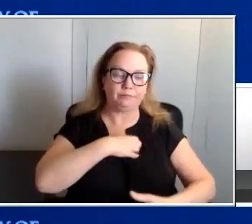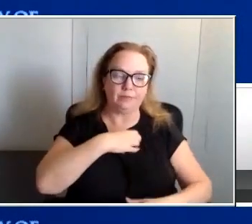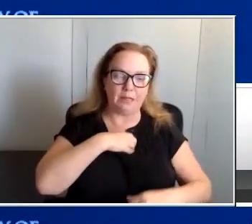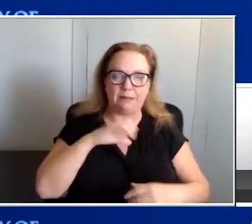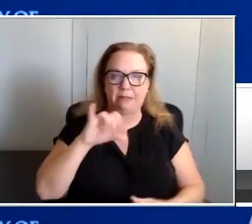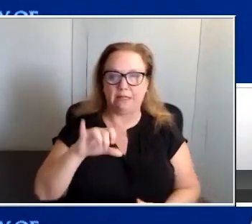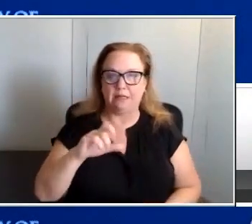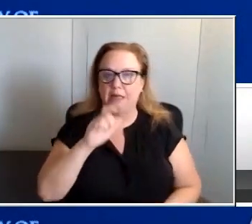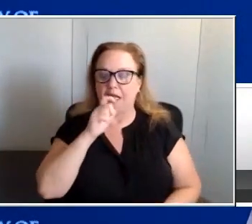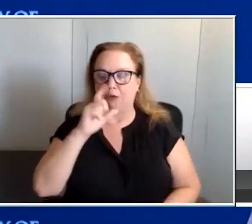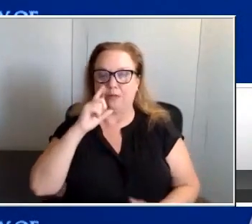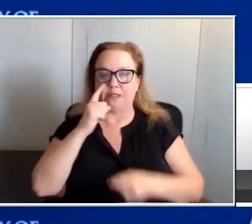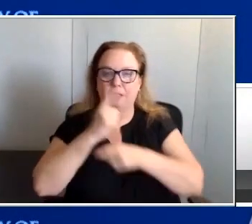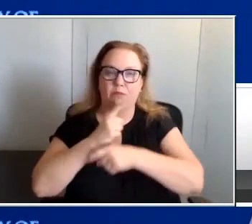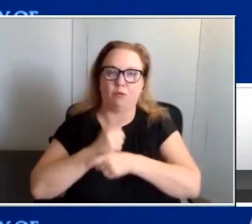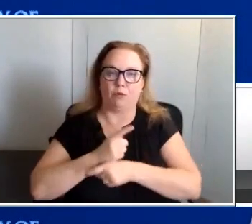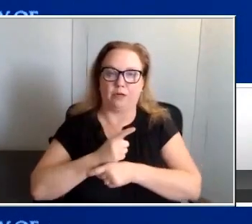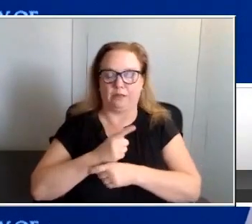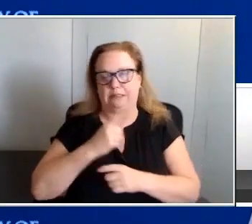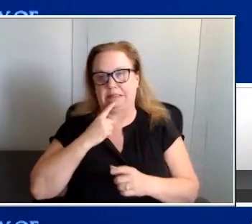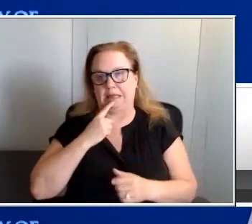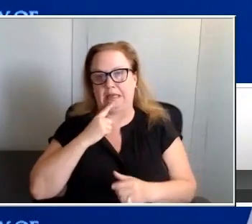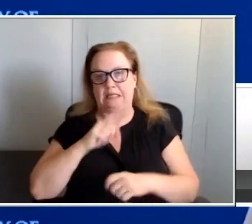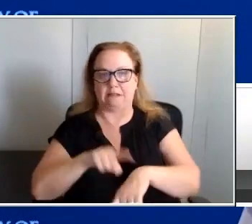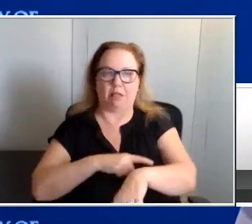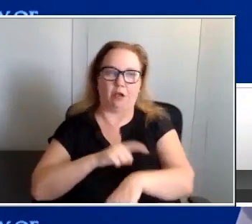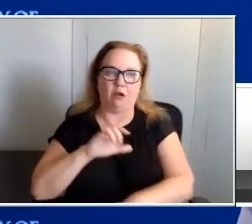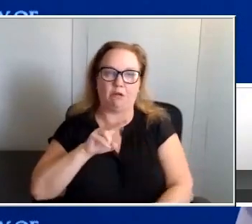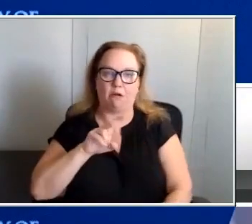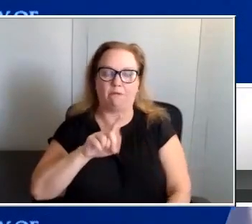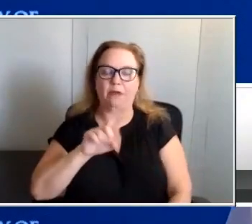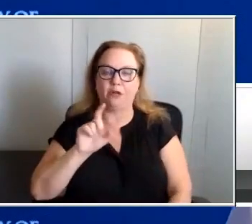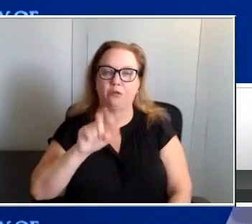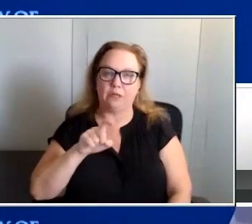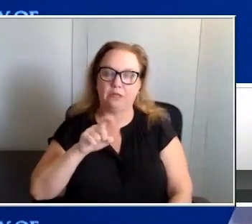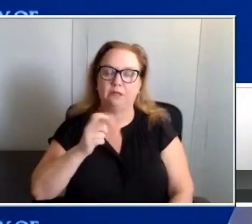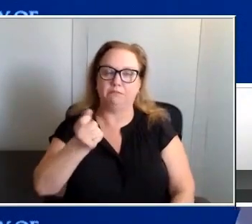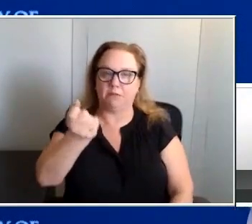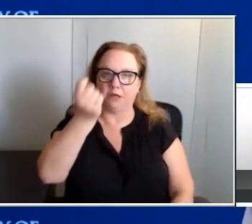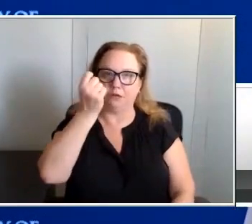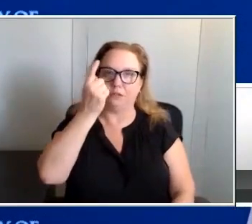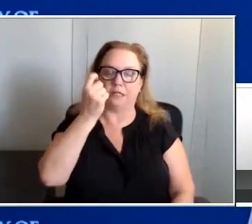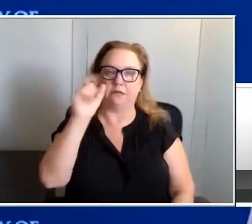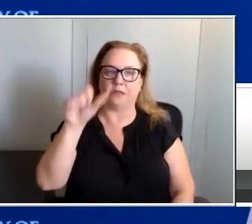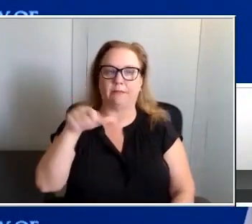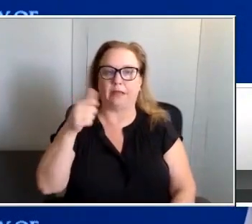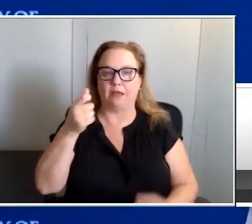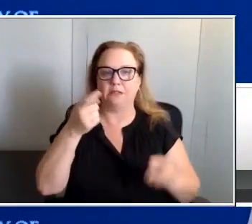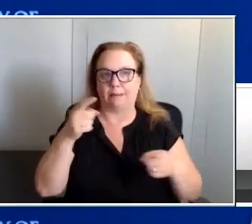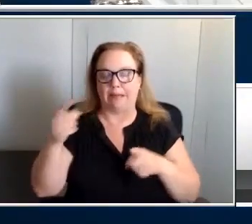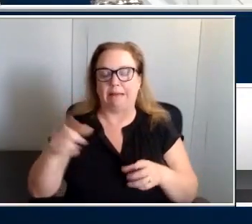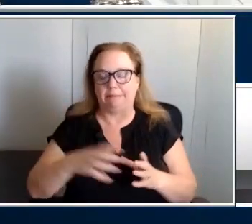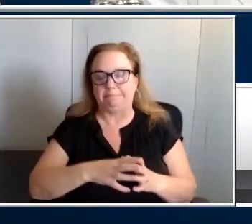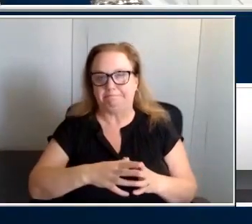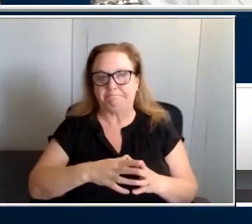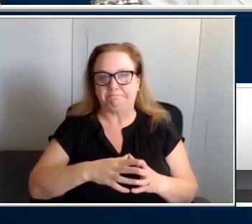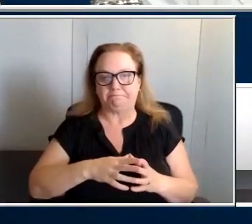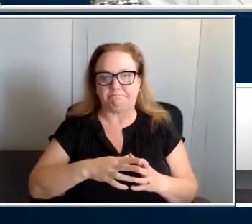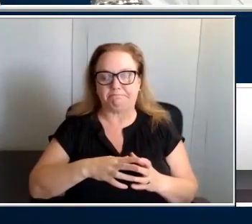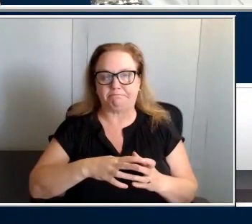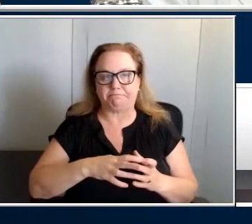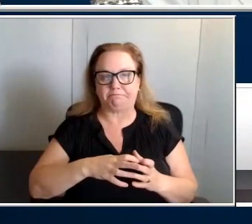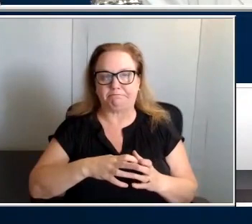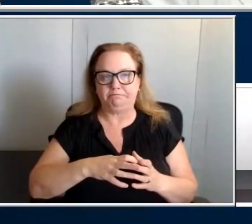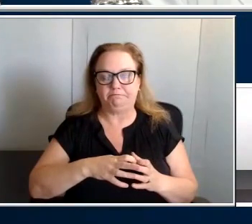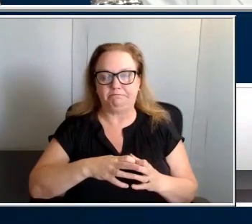think it's appropriate just to chalk it up to long COVID. You need to really go and understand, is there something else going on? So I think the way I would look at